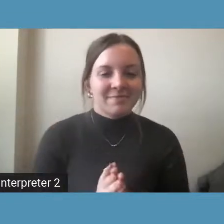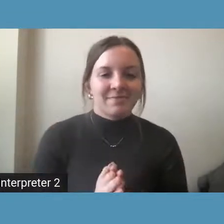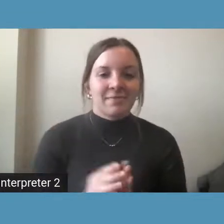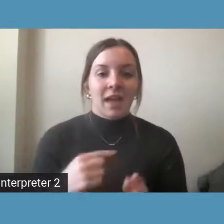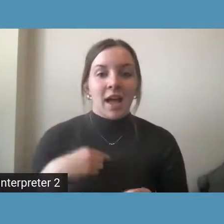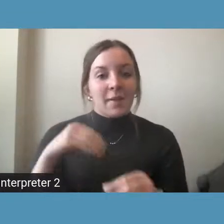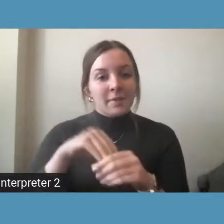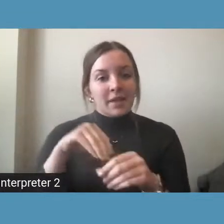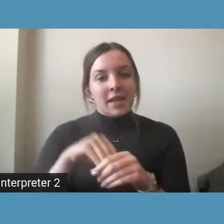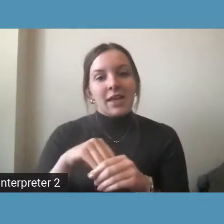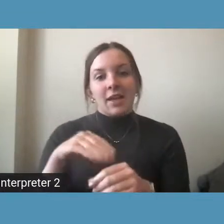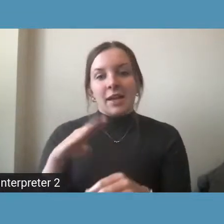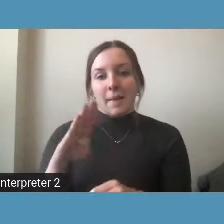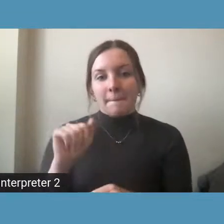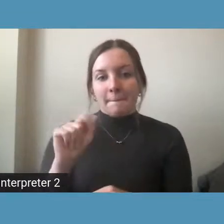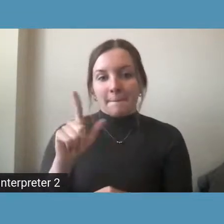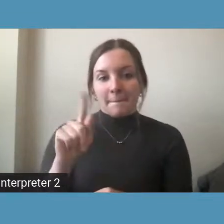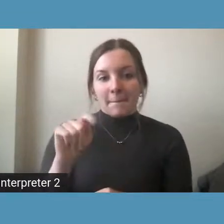the ancestral homeland of the